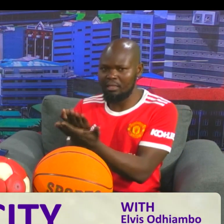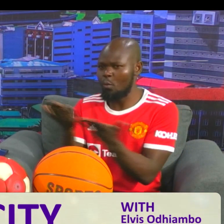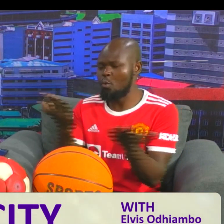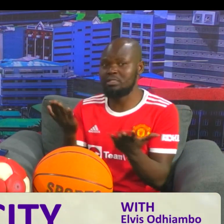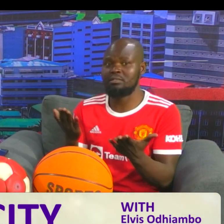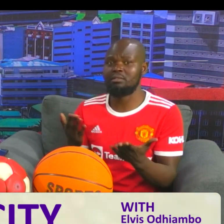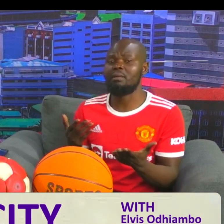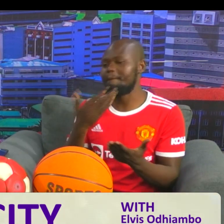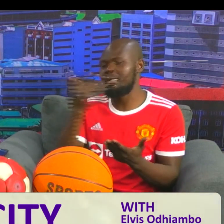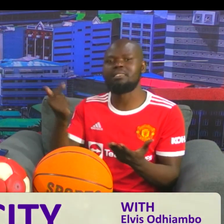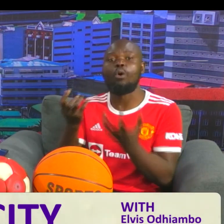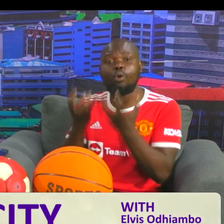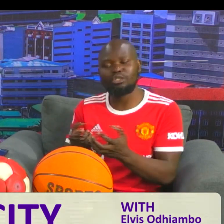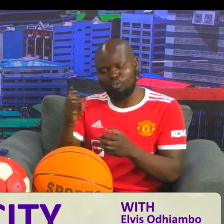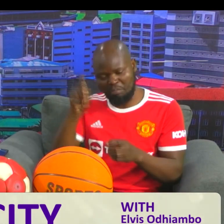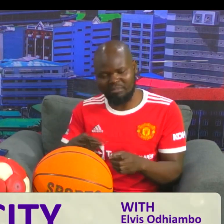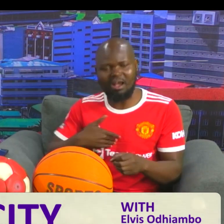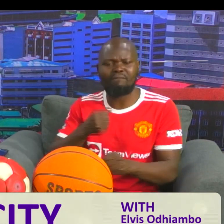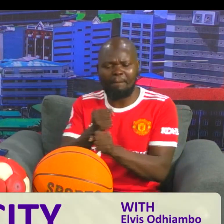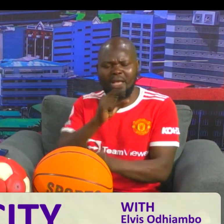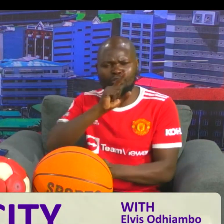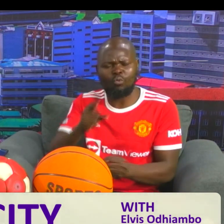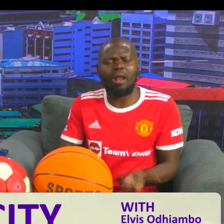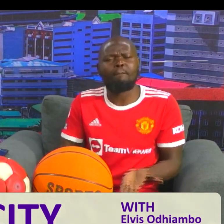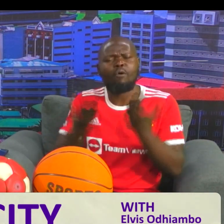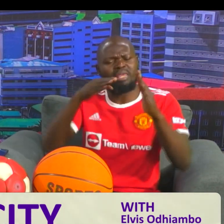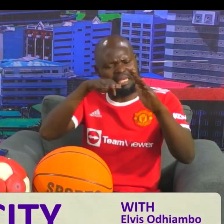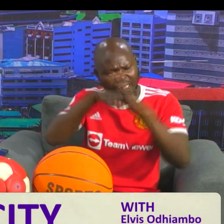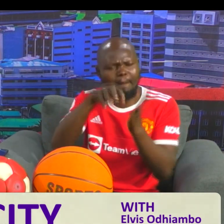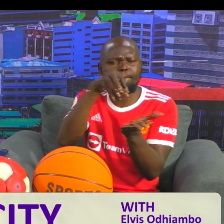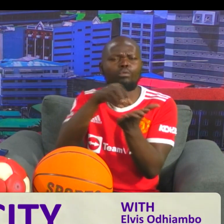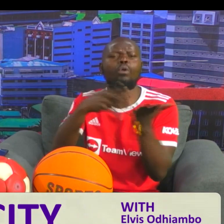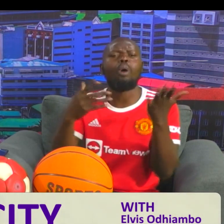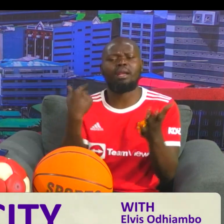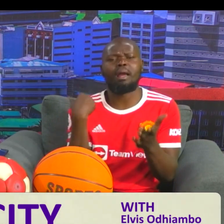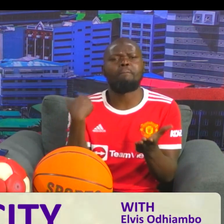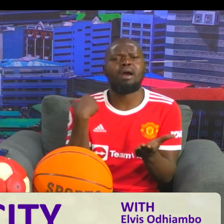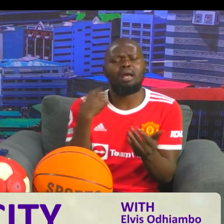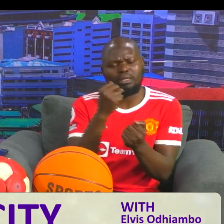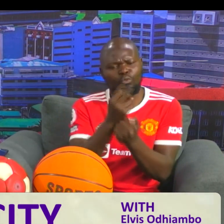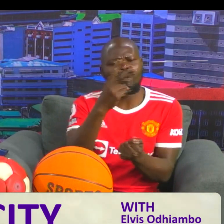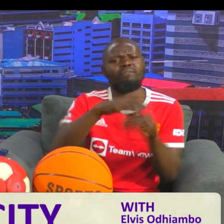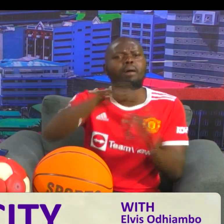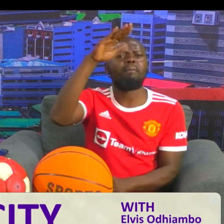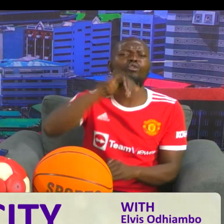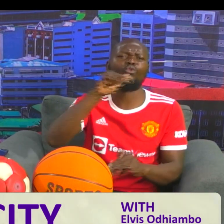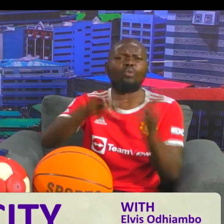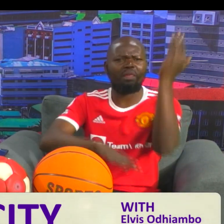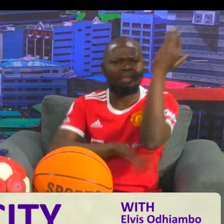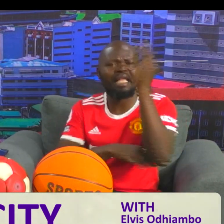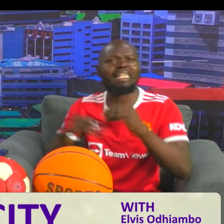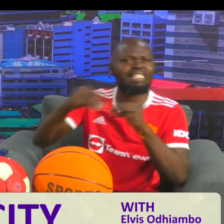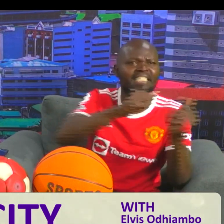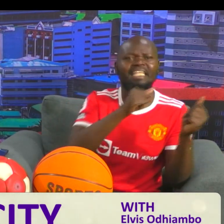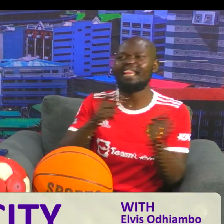I believe that their fear for relegation, I think, is what keeps them up. But they have to improve they have to